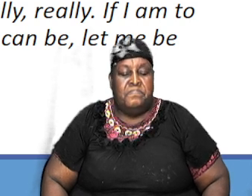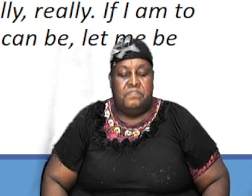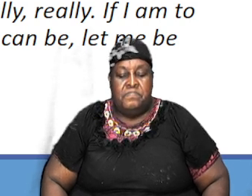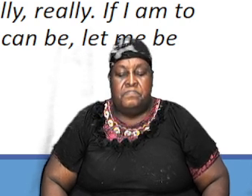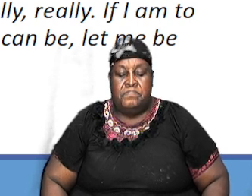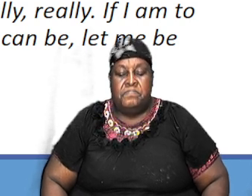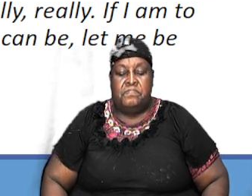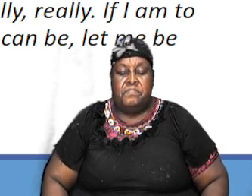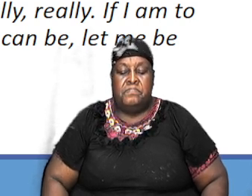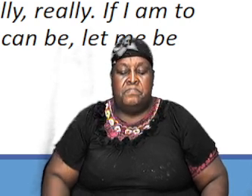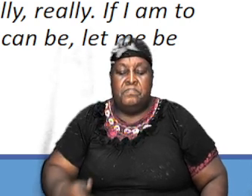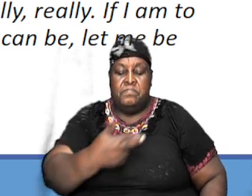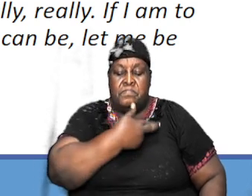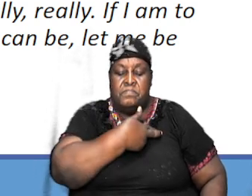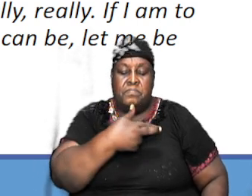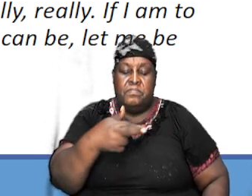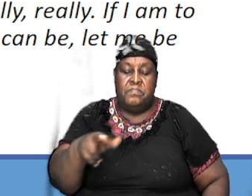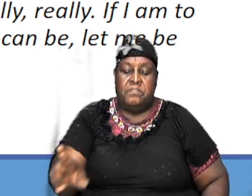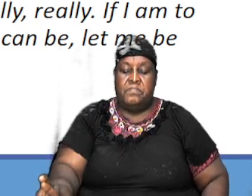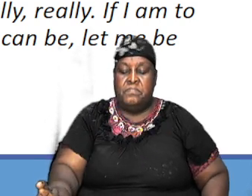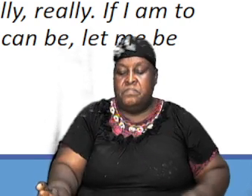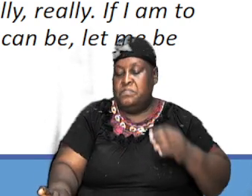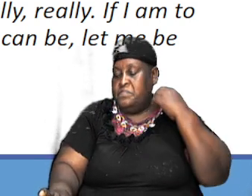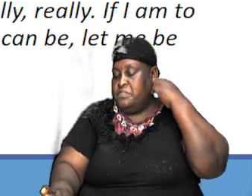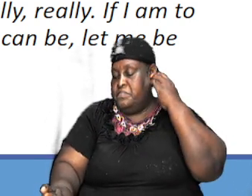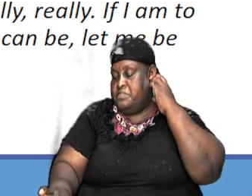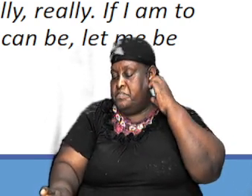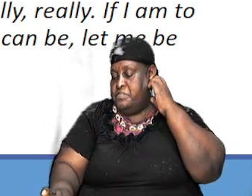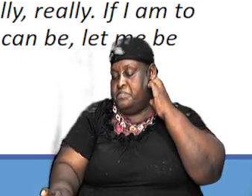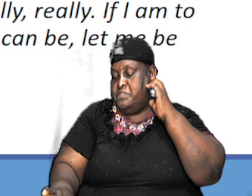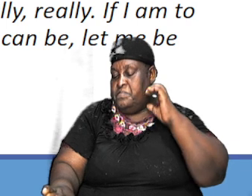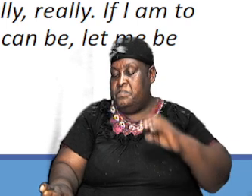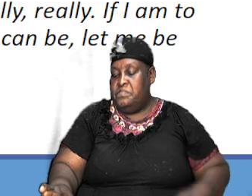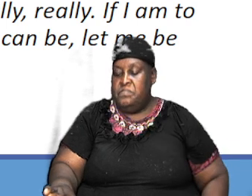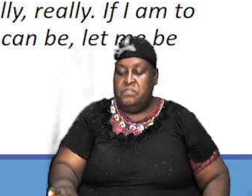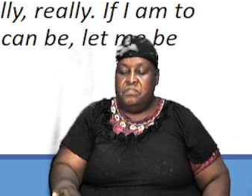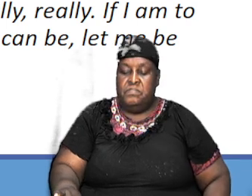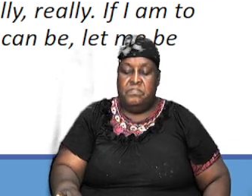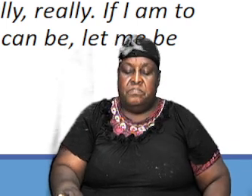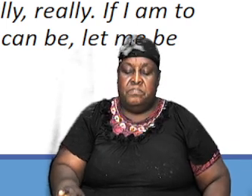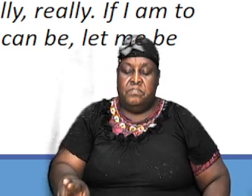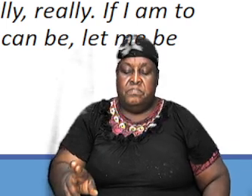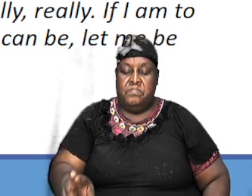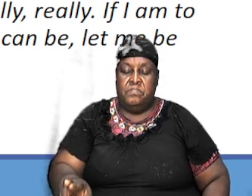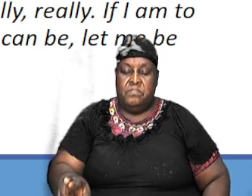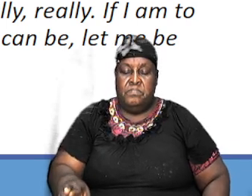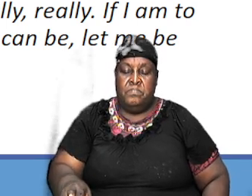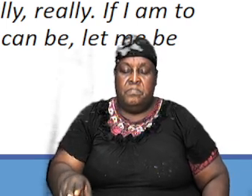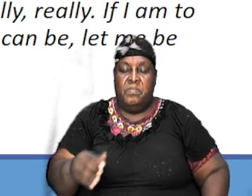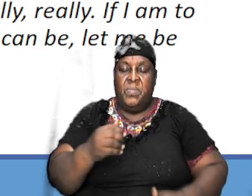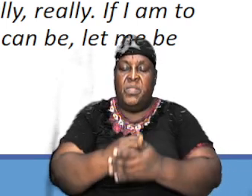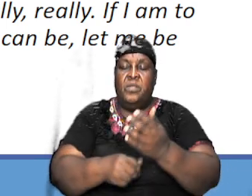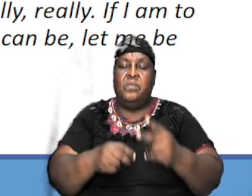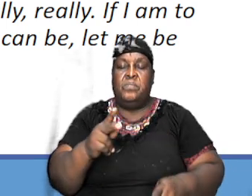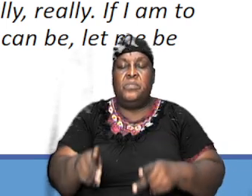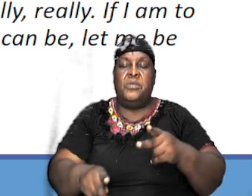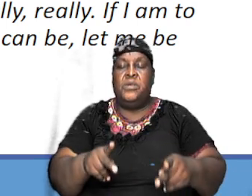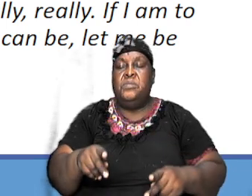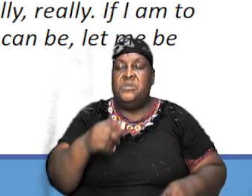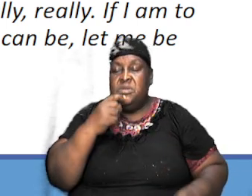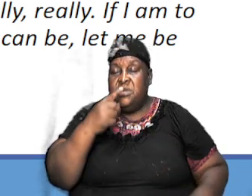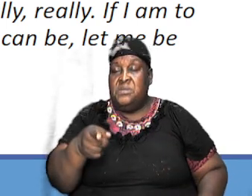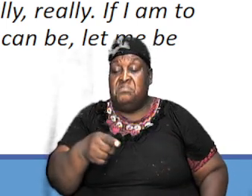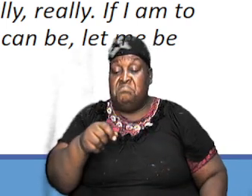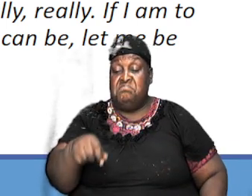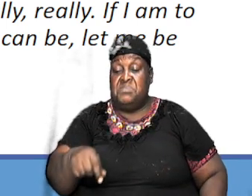there's a religion, I won't call the religion name, but there's a religion out there where there's some person said that, you know, this man is